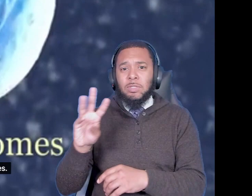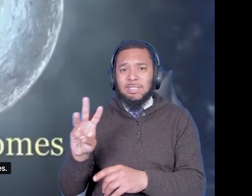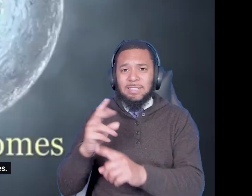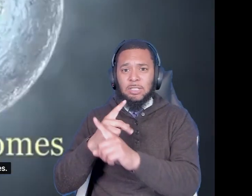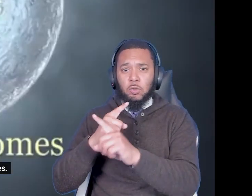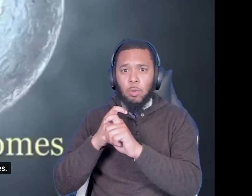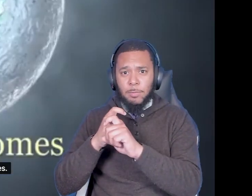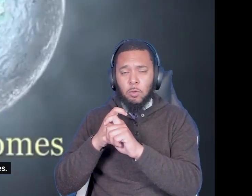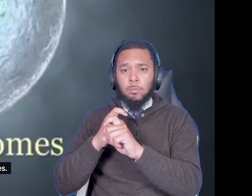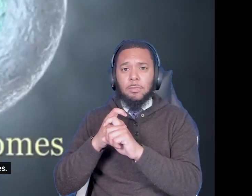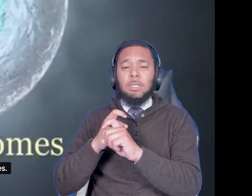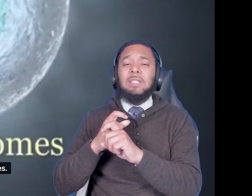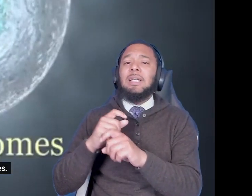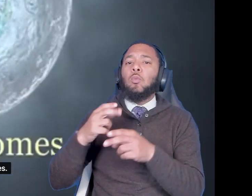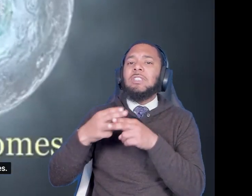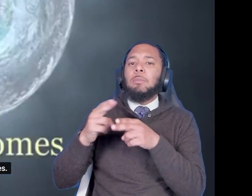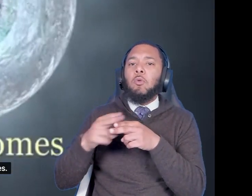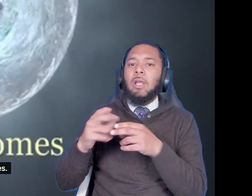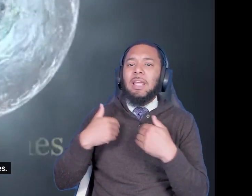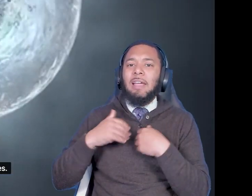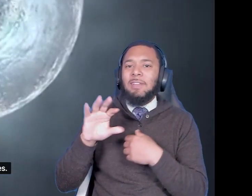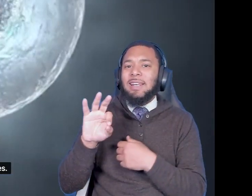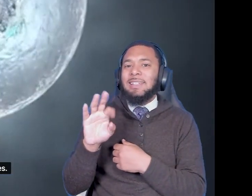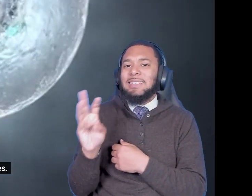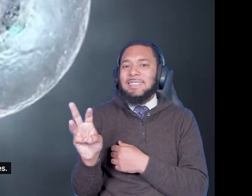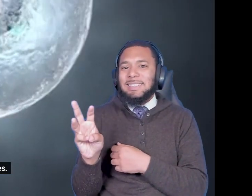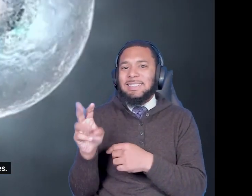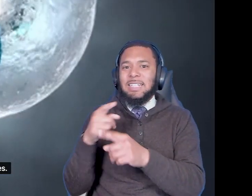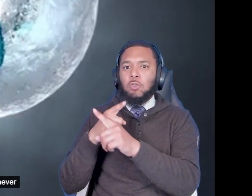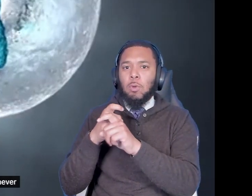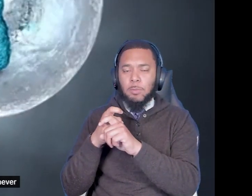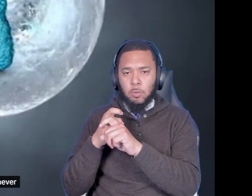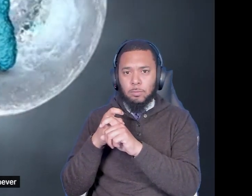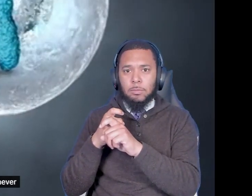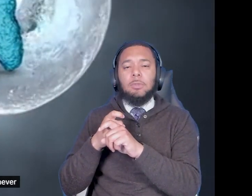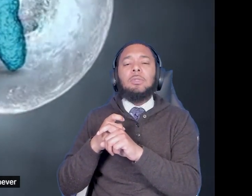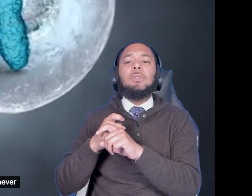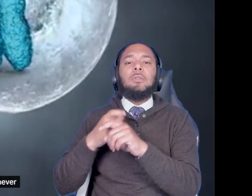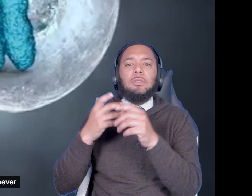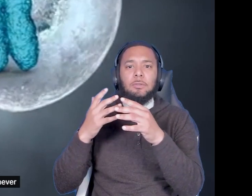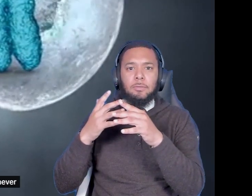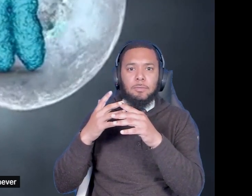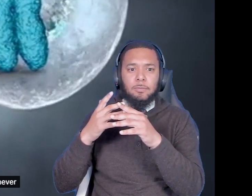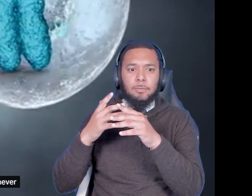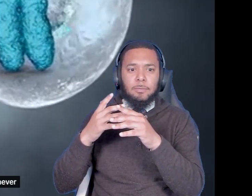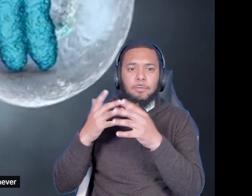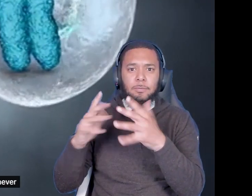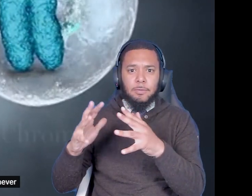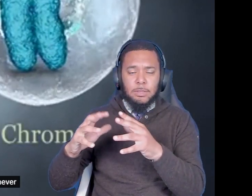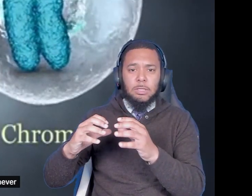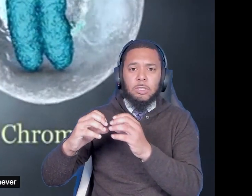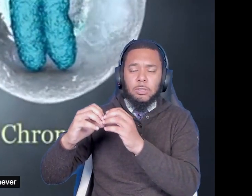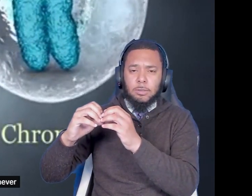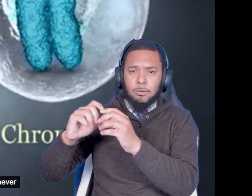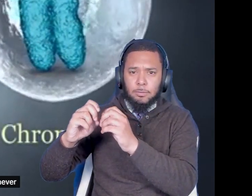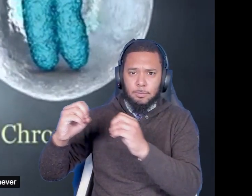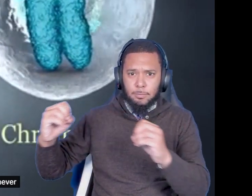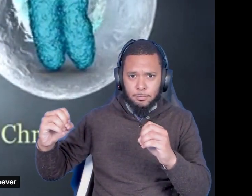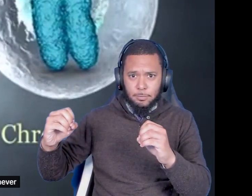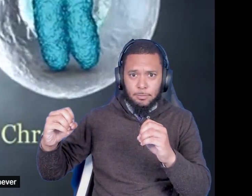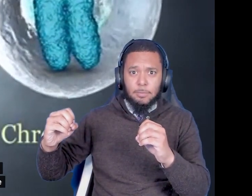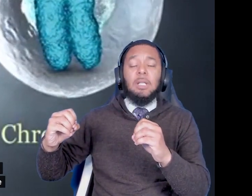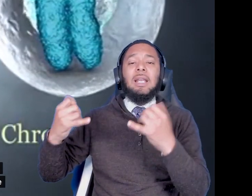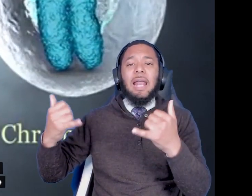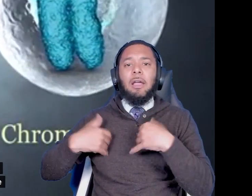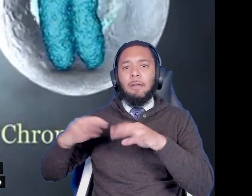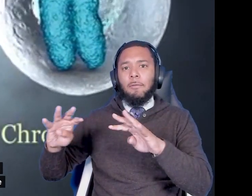temporarily have 92 chromosomes, and then we will divide that in half, and you'll have two cells, each having 46 chromosomes.